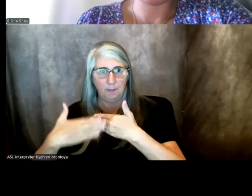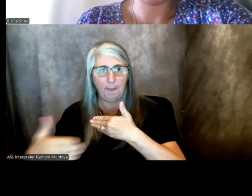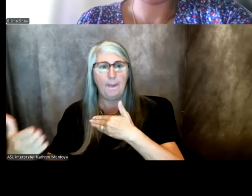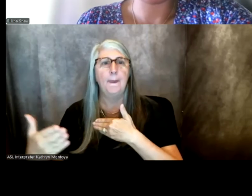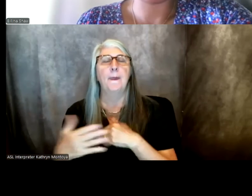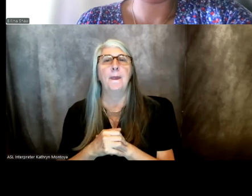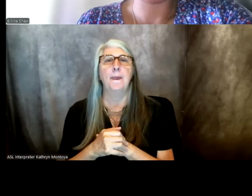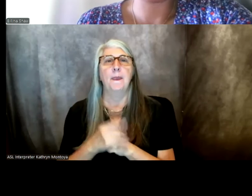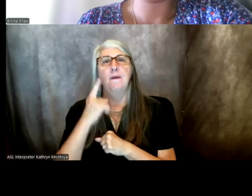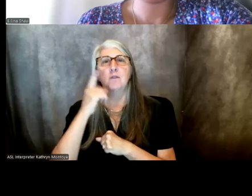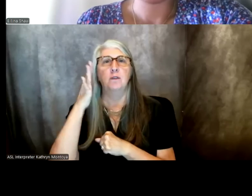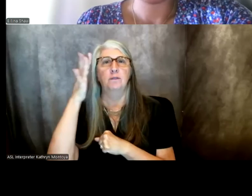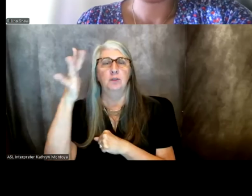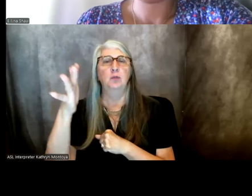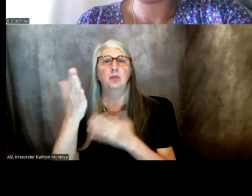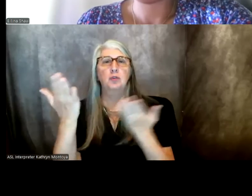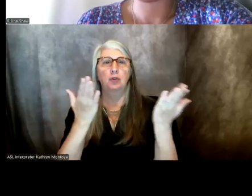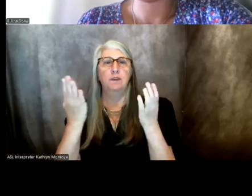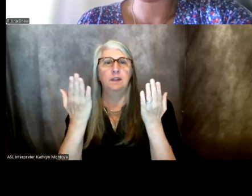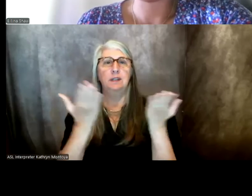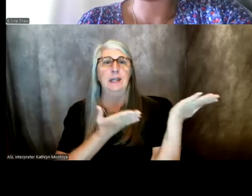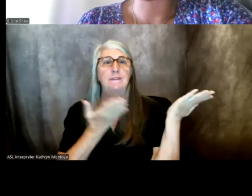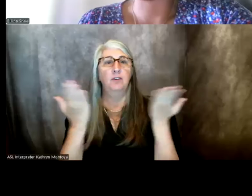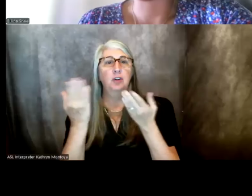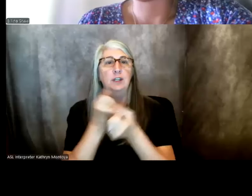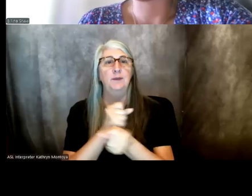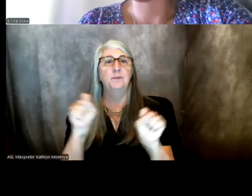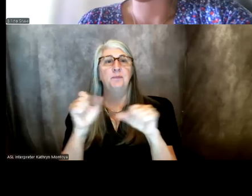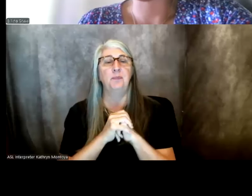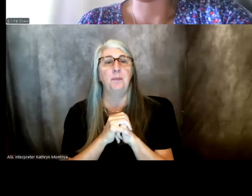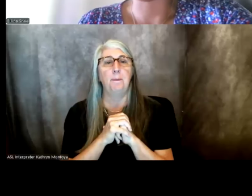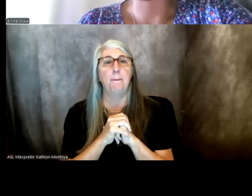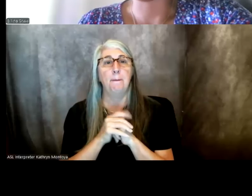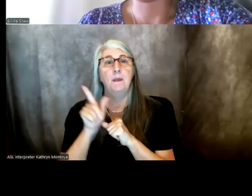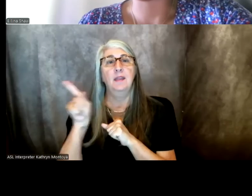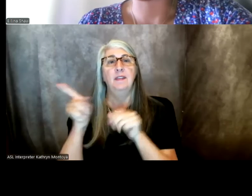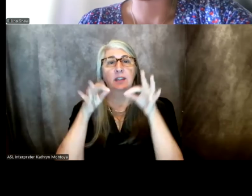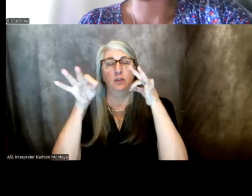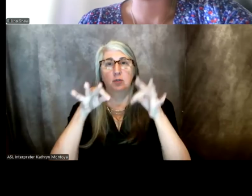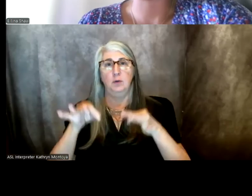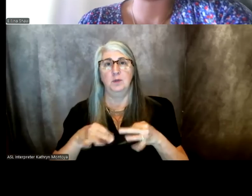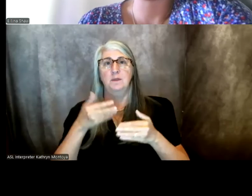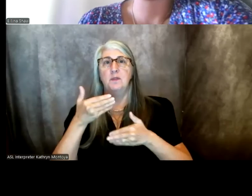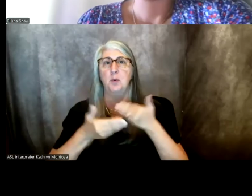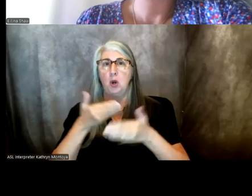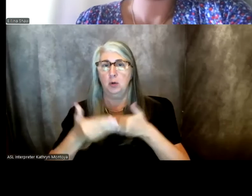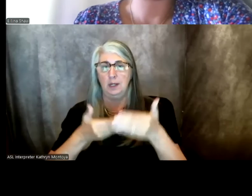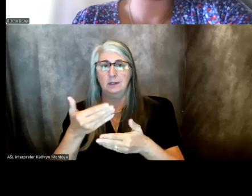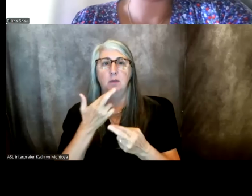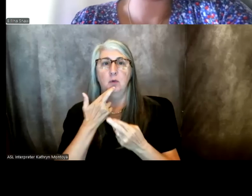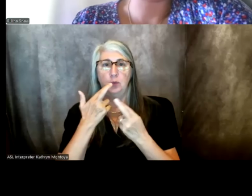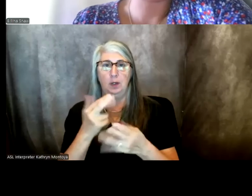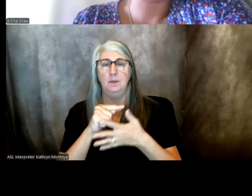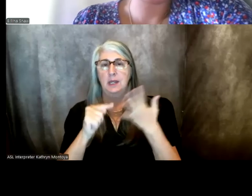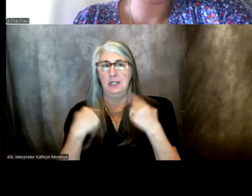the line service delivery. And there's some description of some of the progress that's been made on the recommendations as well. So we do